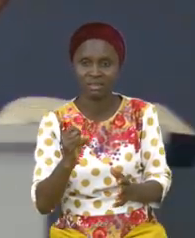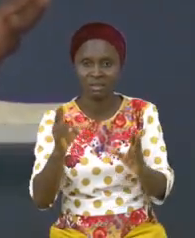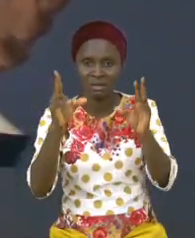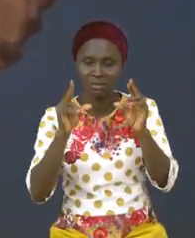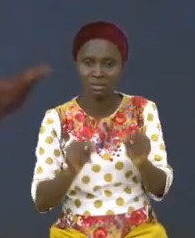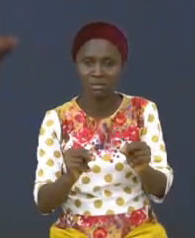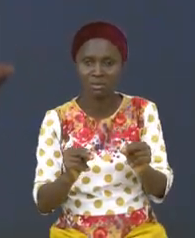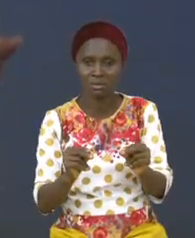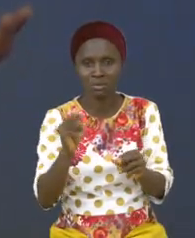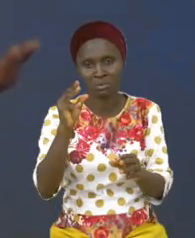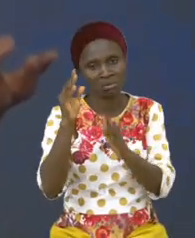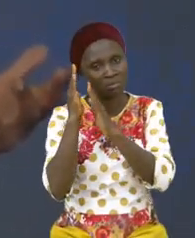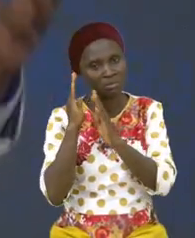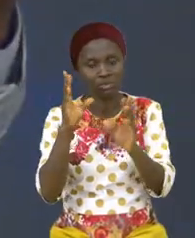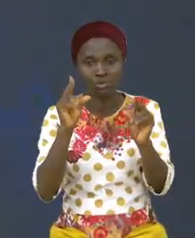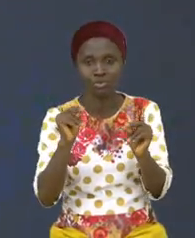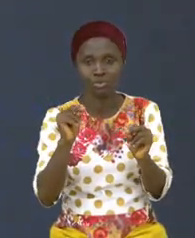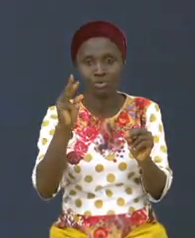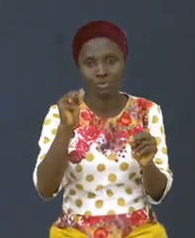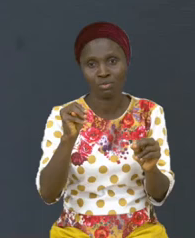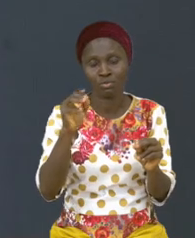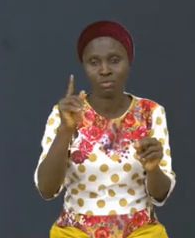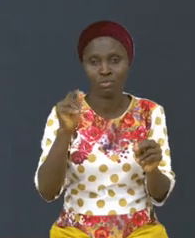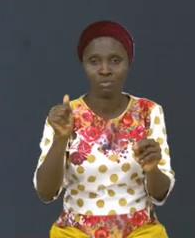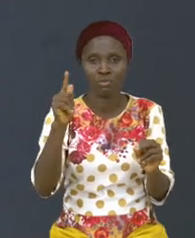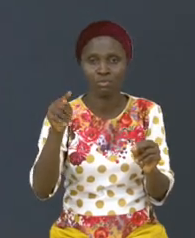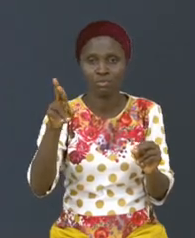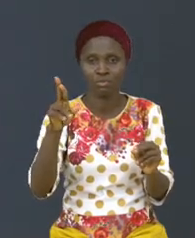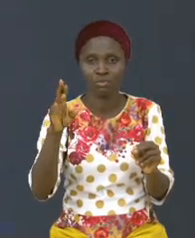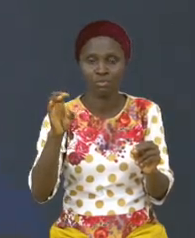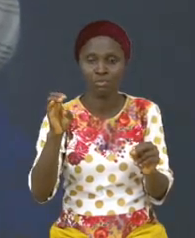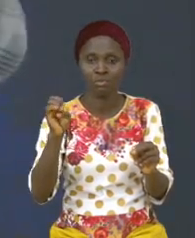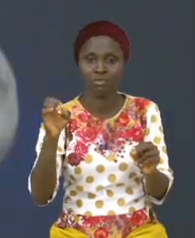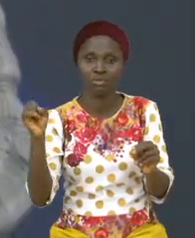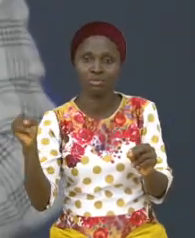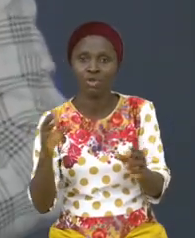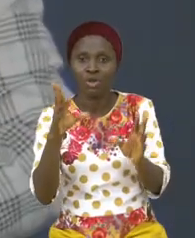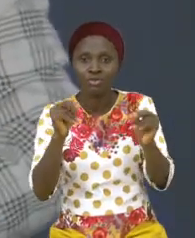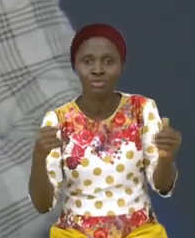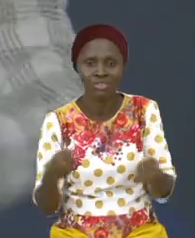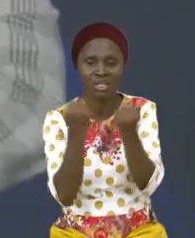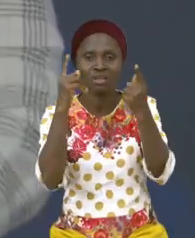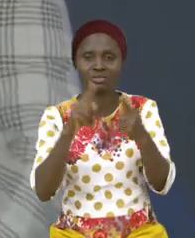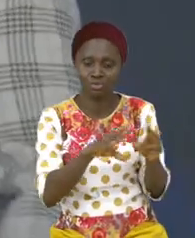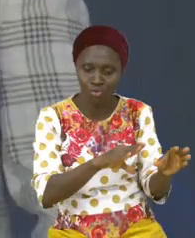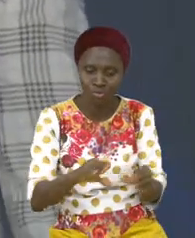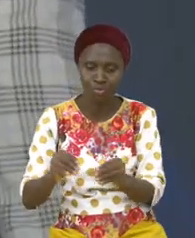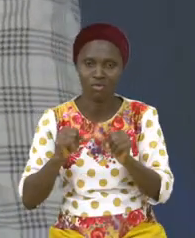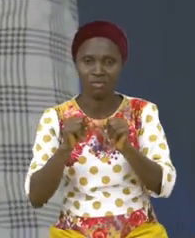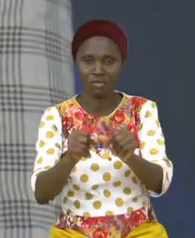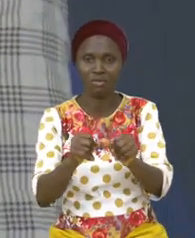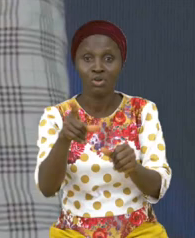mantra model and there is no challenge for moving on, you can